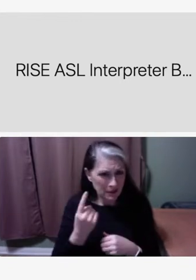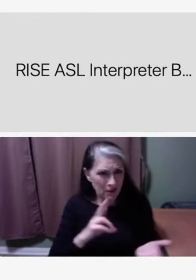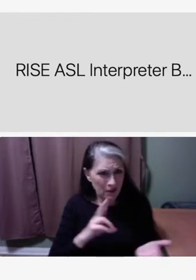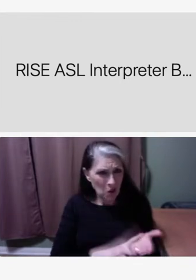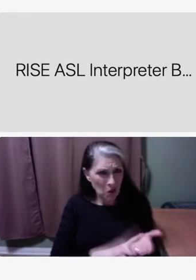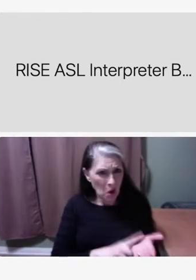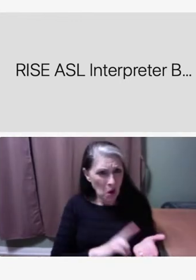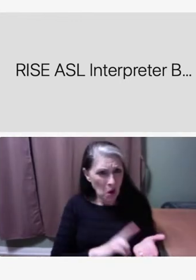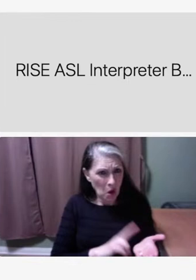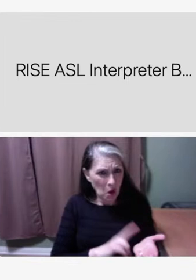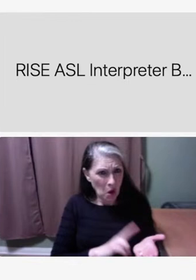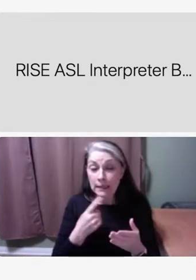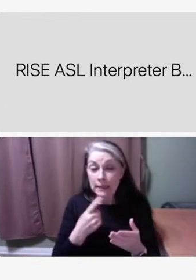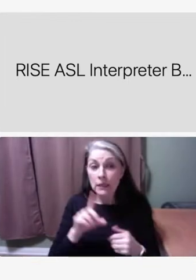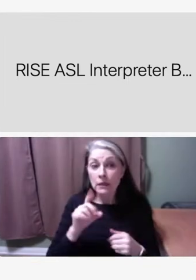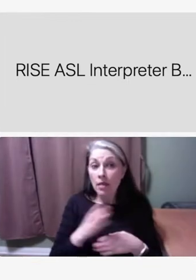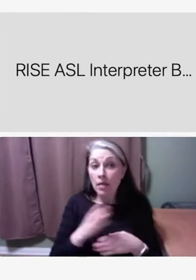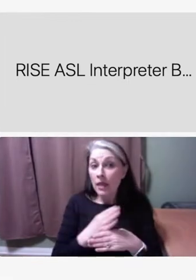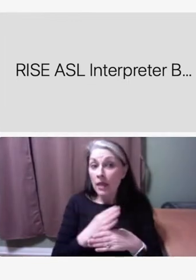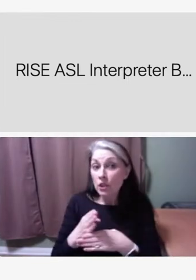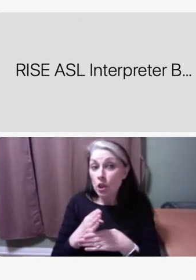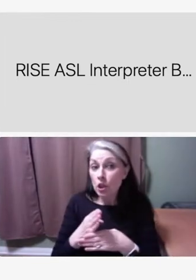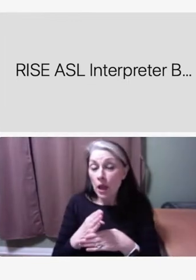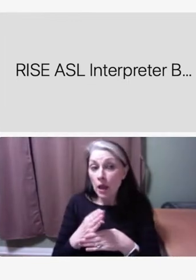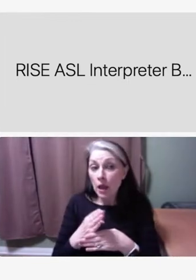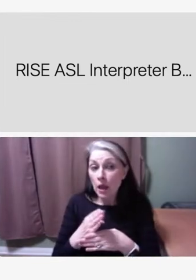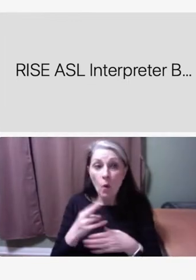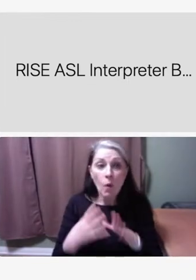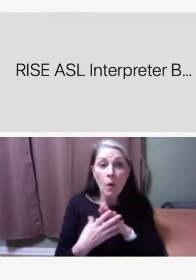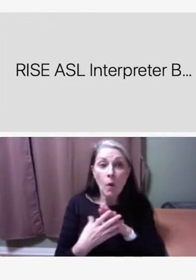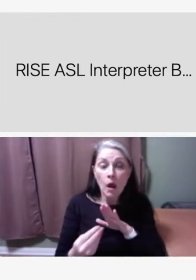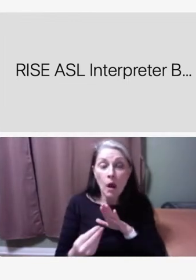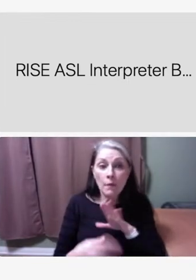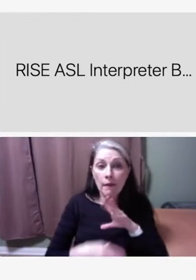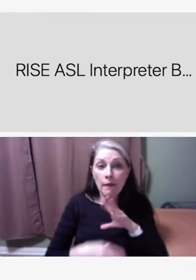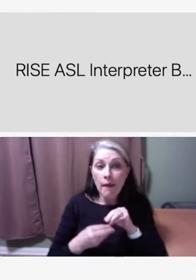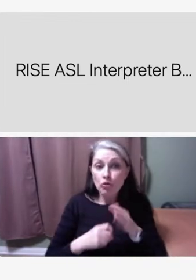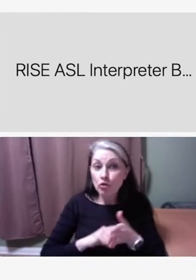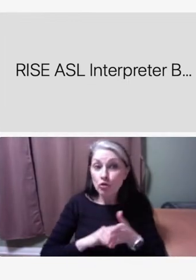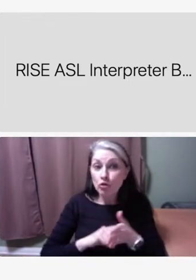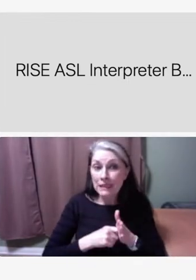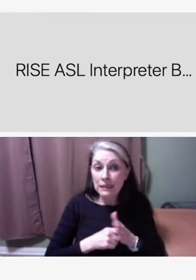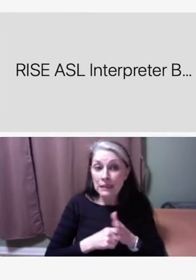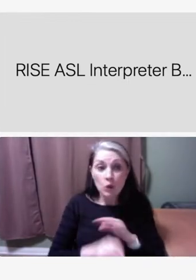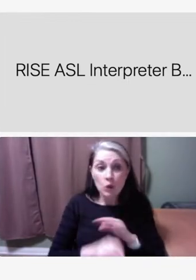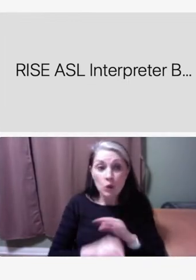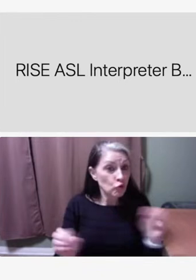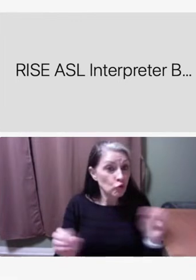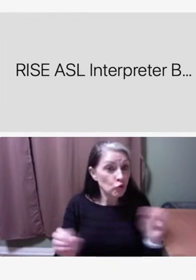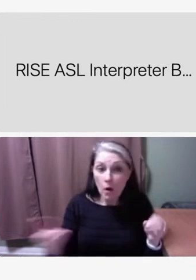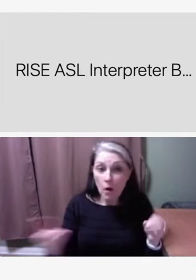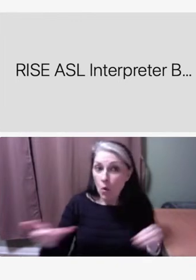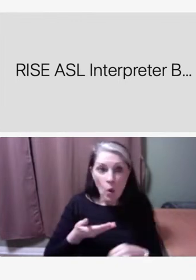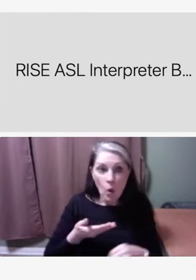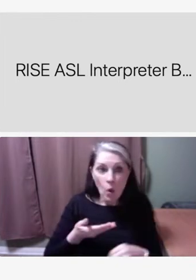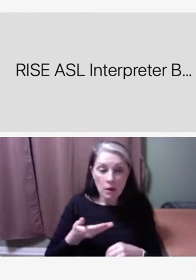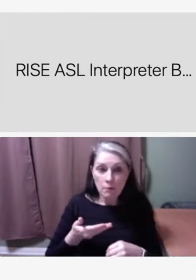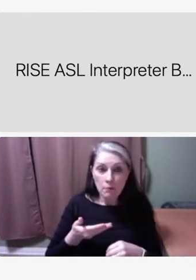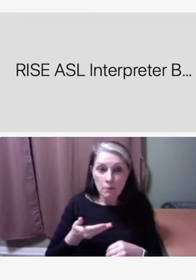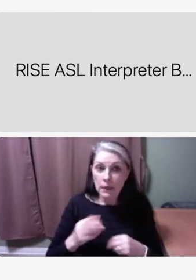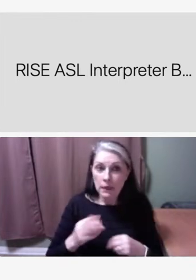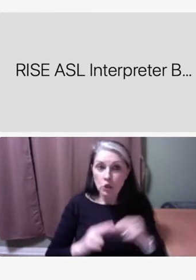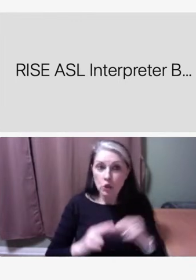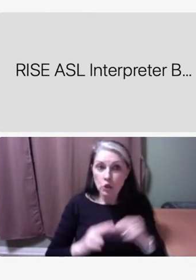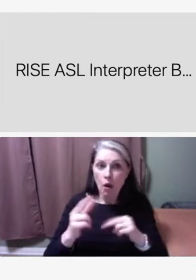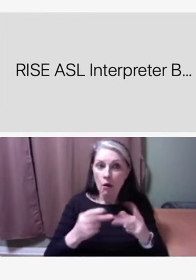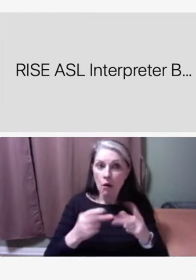share or copy the extra keys, they would no longer be welcome in our facility. We need